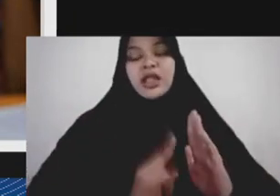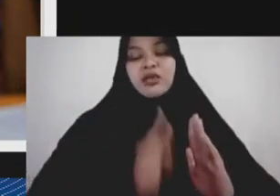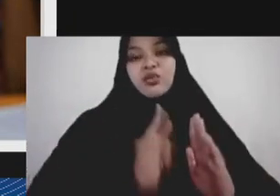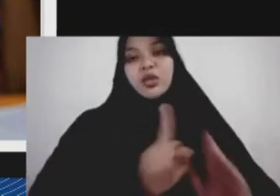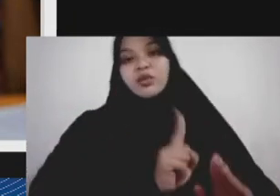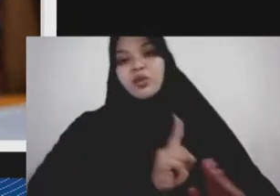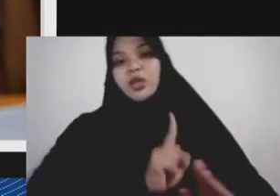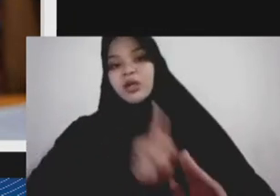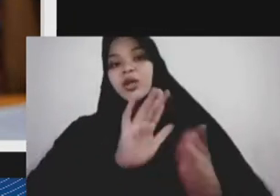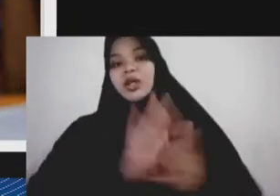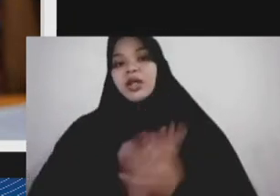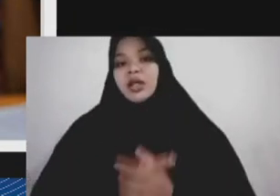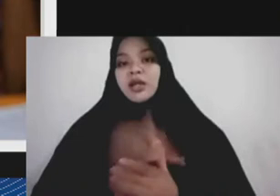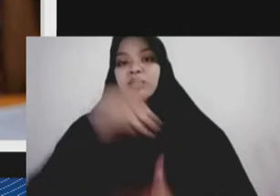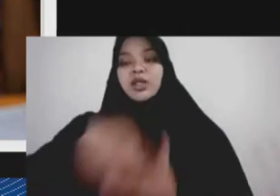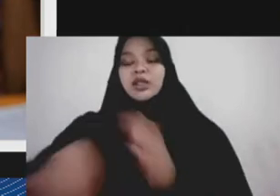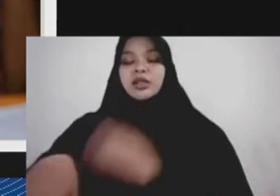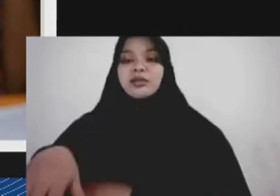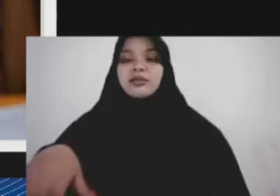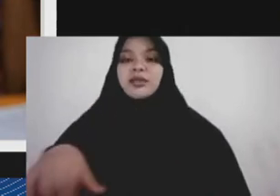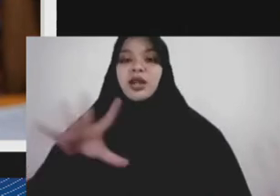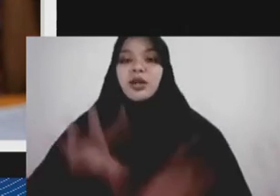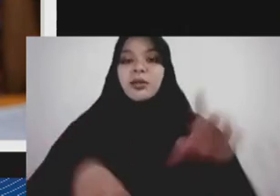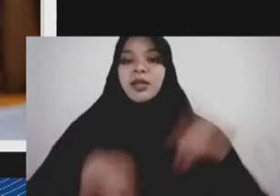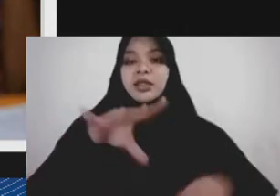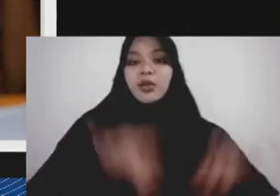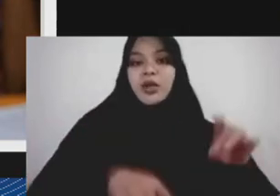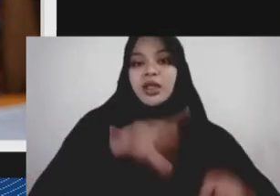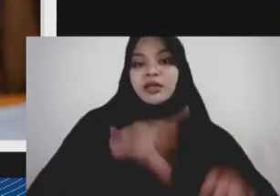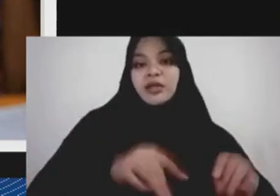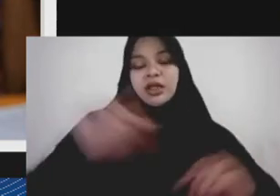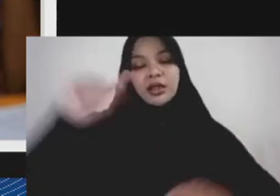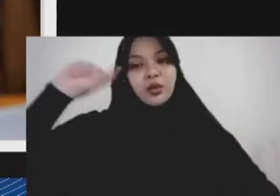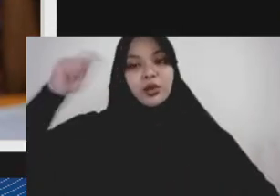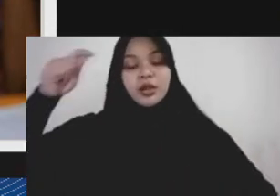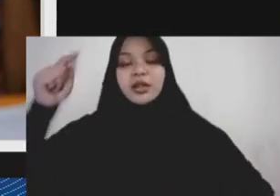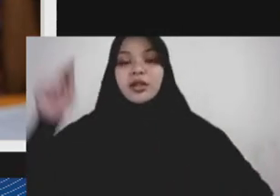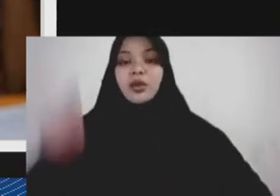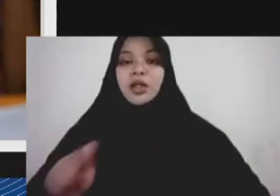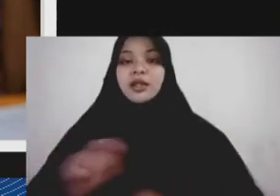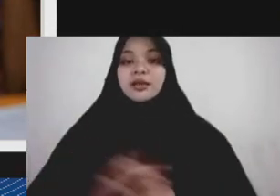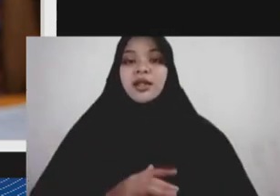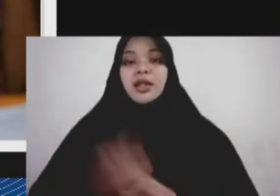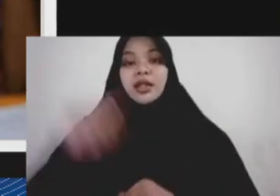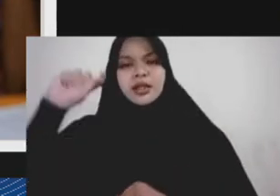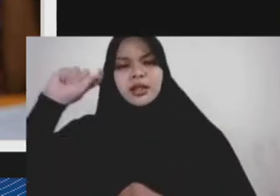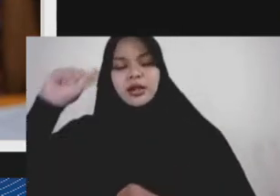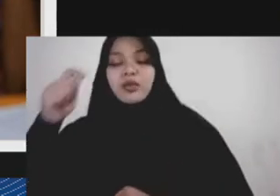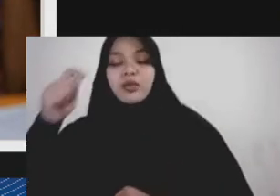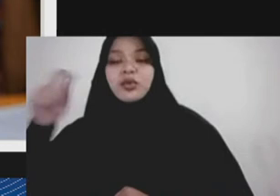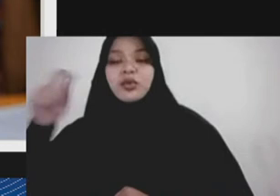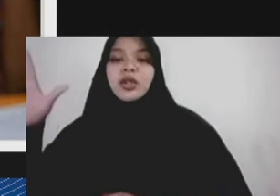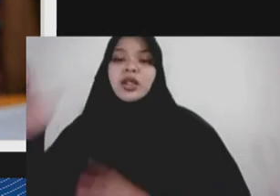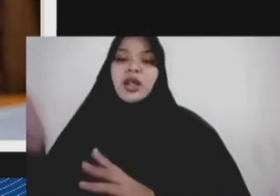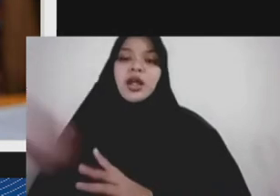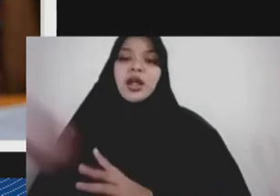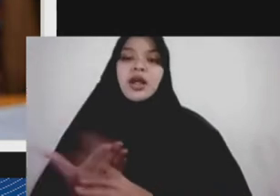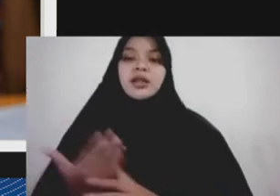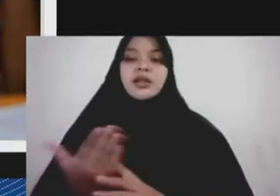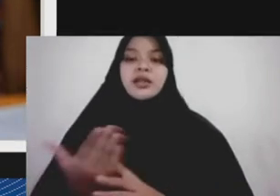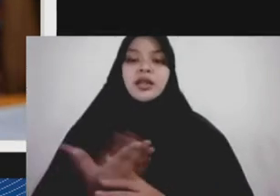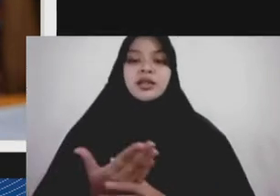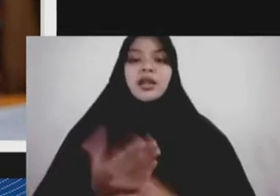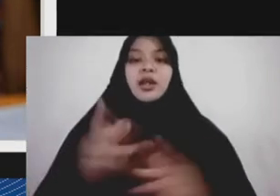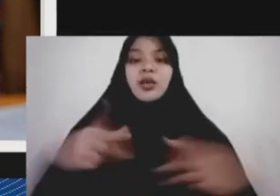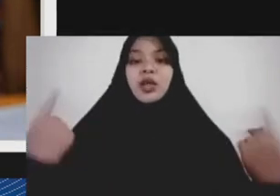violence case management almost difficult. They've been difficult to access, and we have to change the way